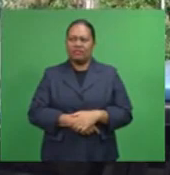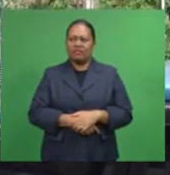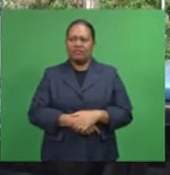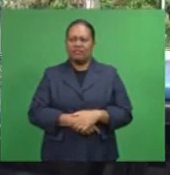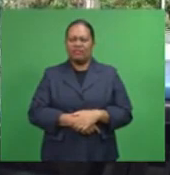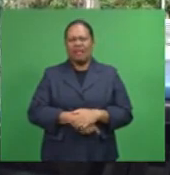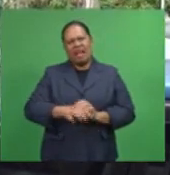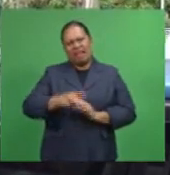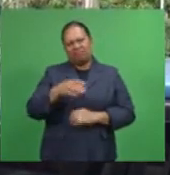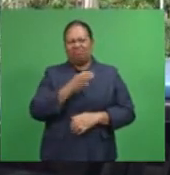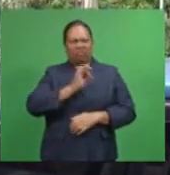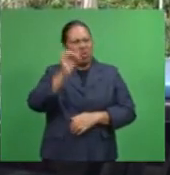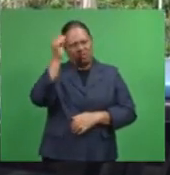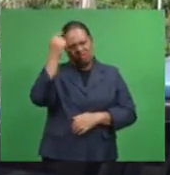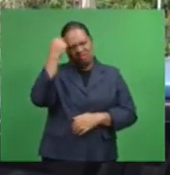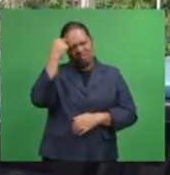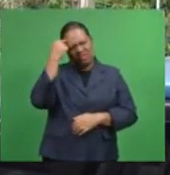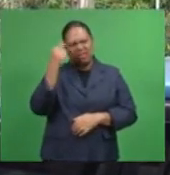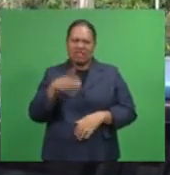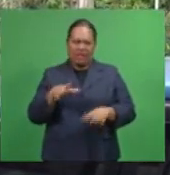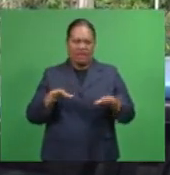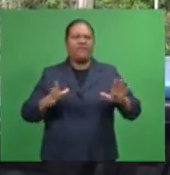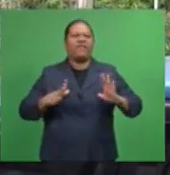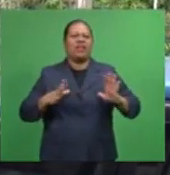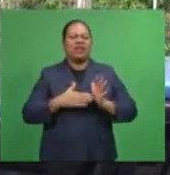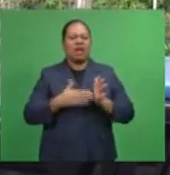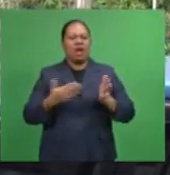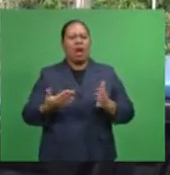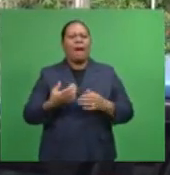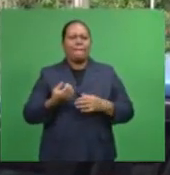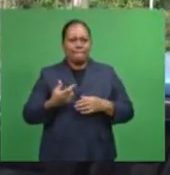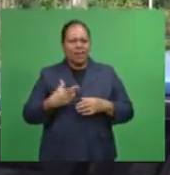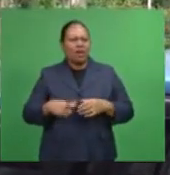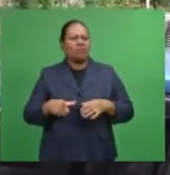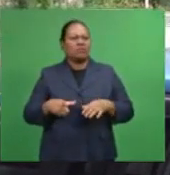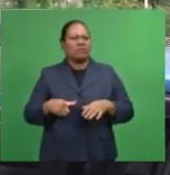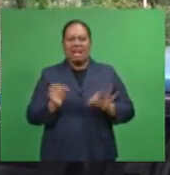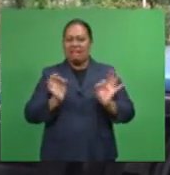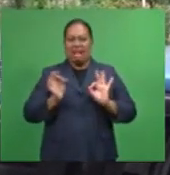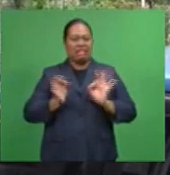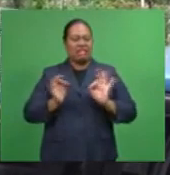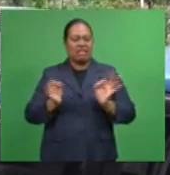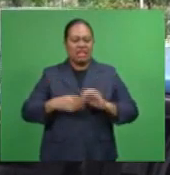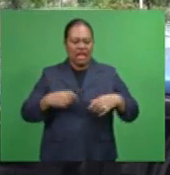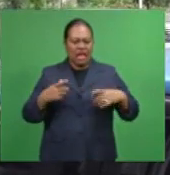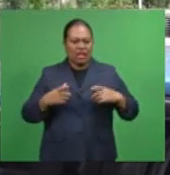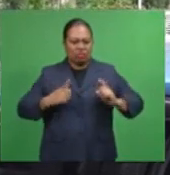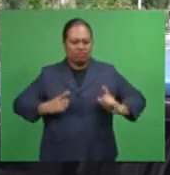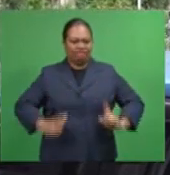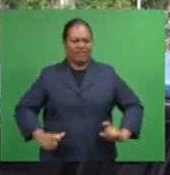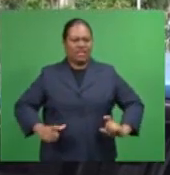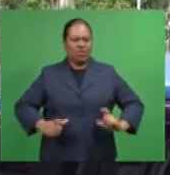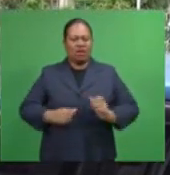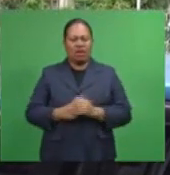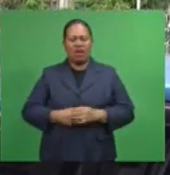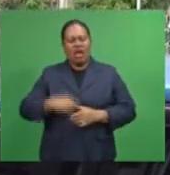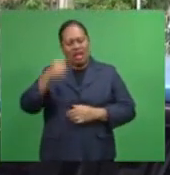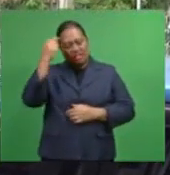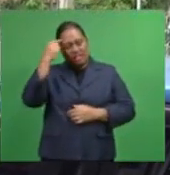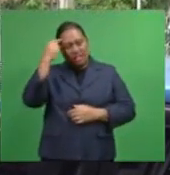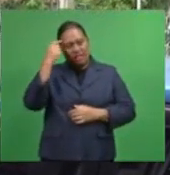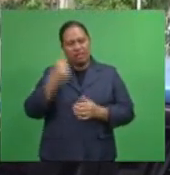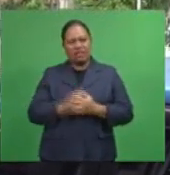I don't think we are COVID-19 free just yet, because there is no cure for it. For this disease, I think we should